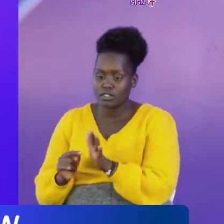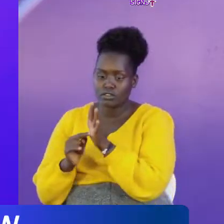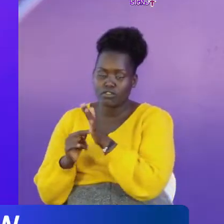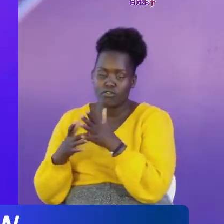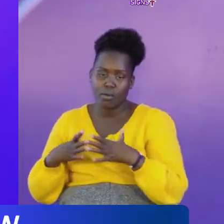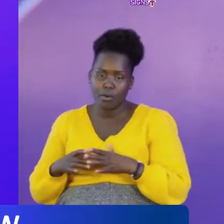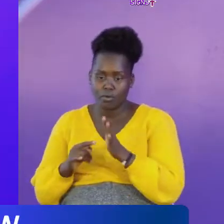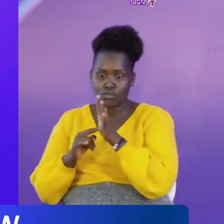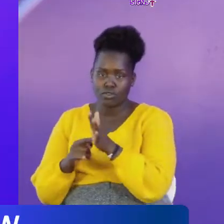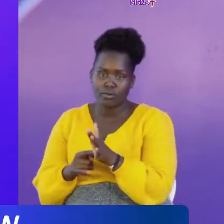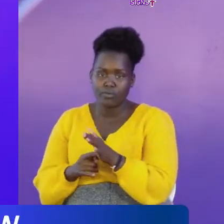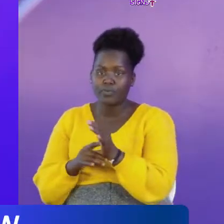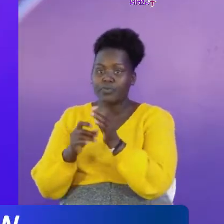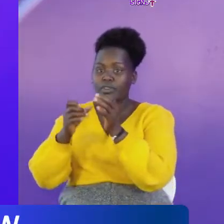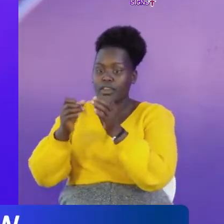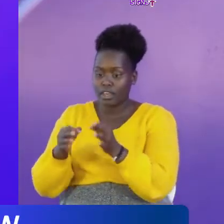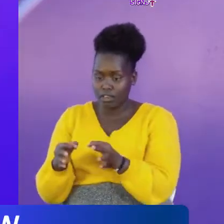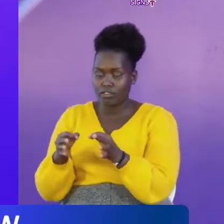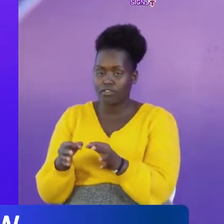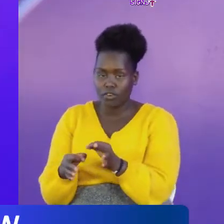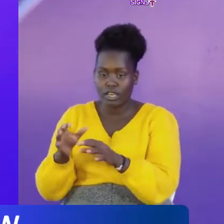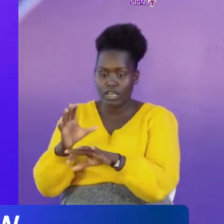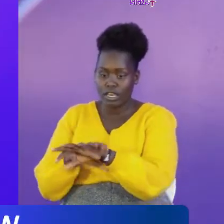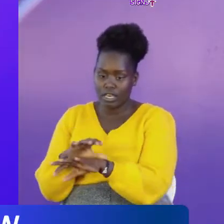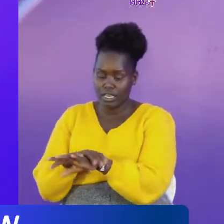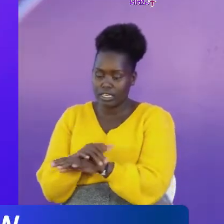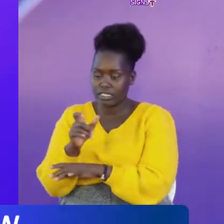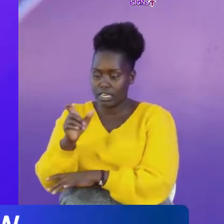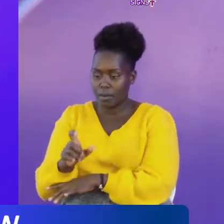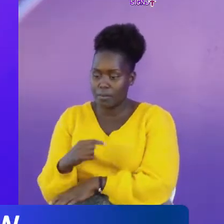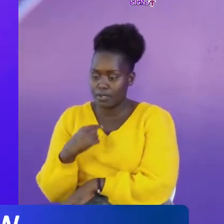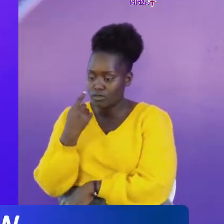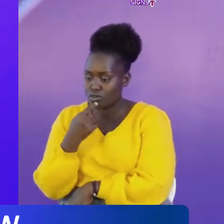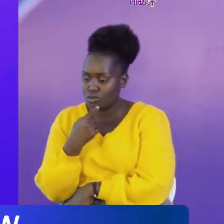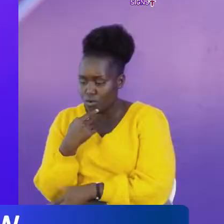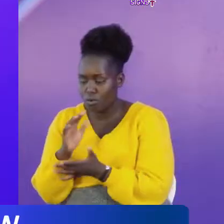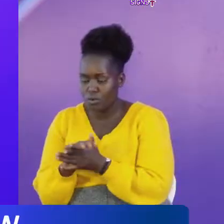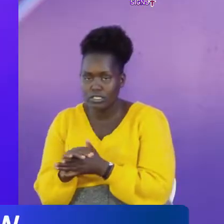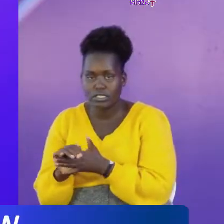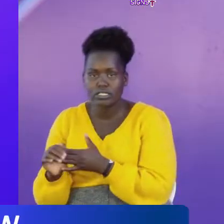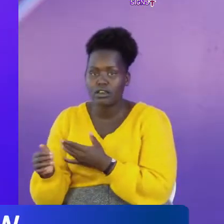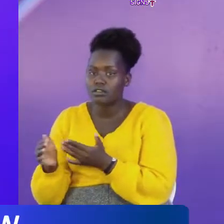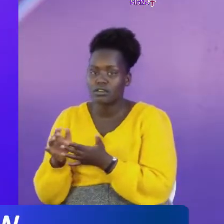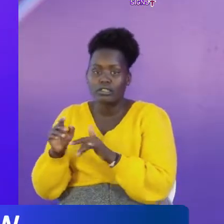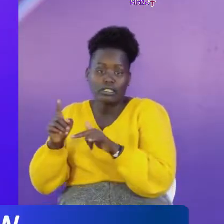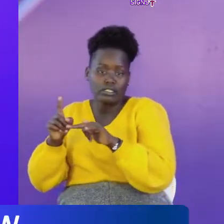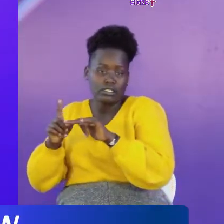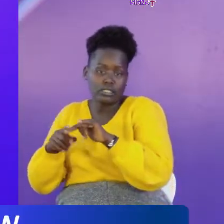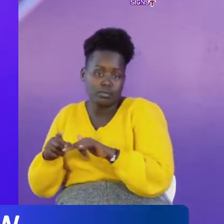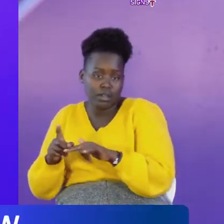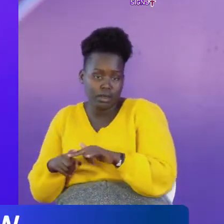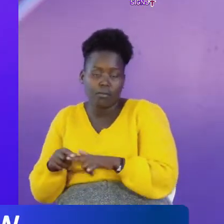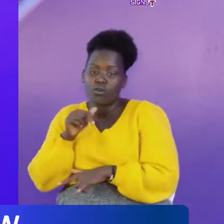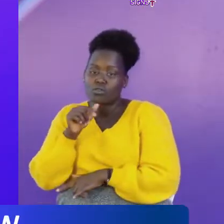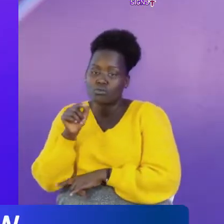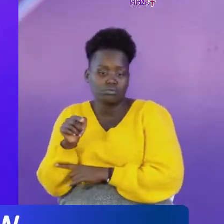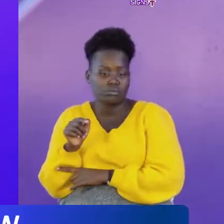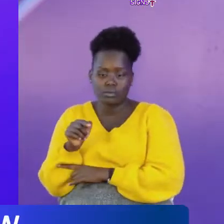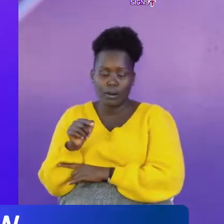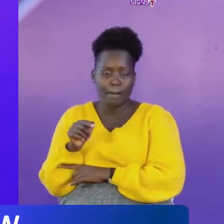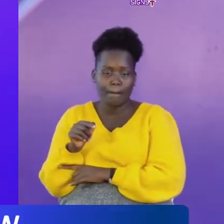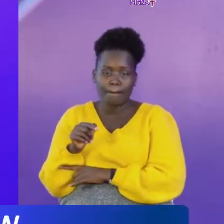vote. If they do not get a candidate that is completely viable, not this